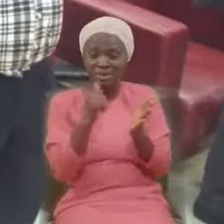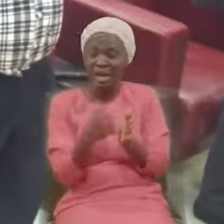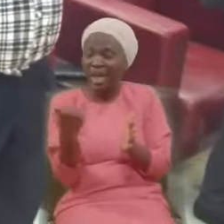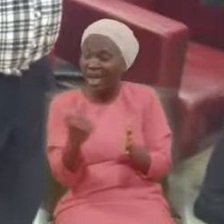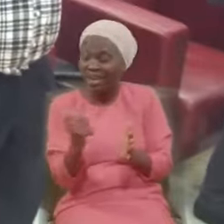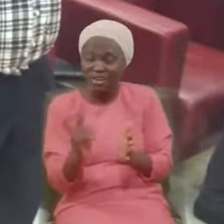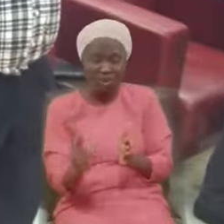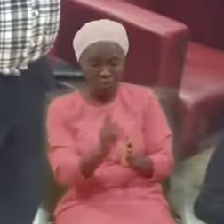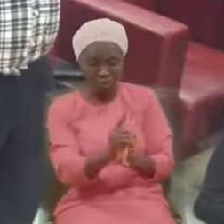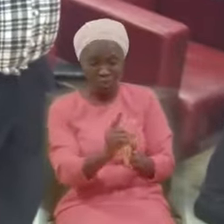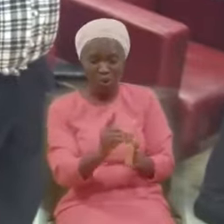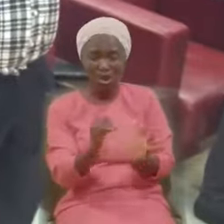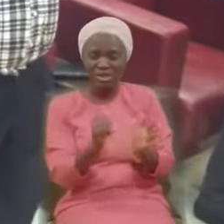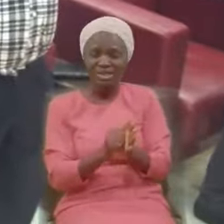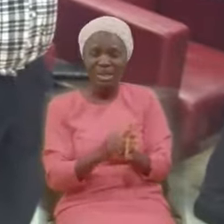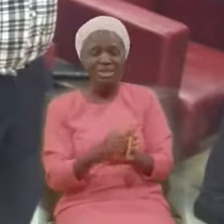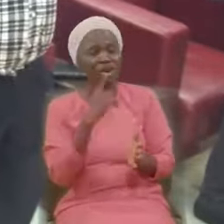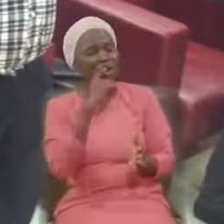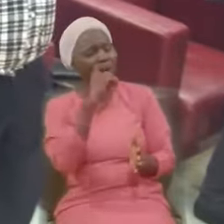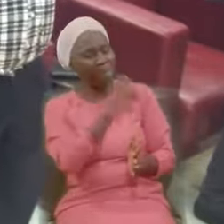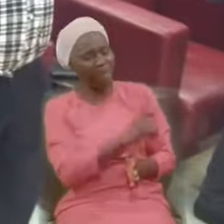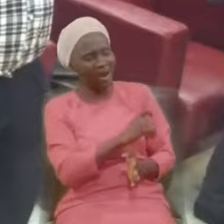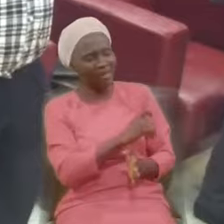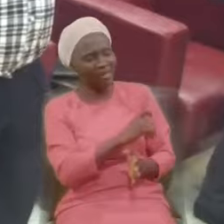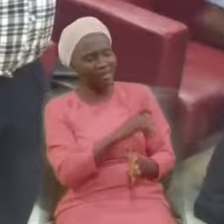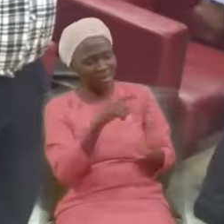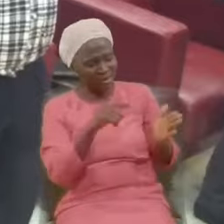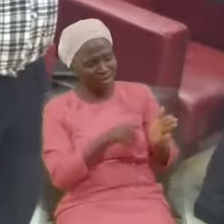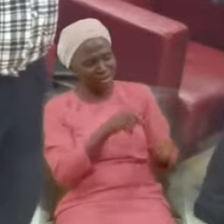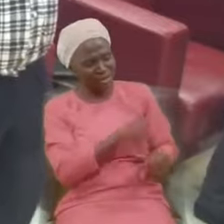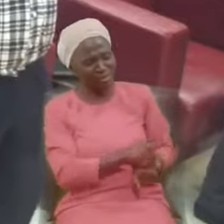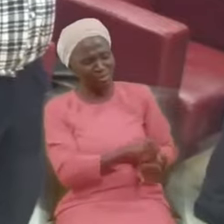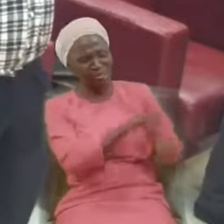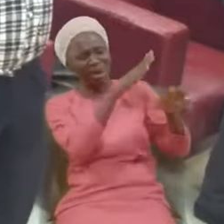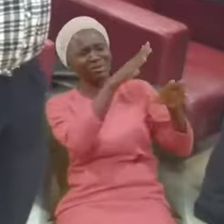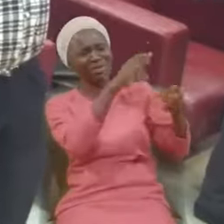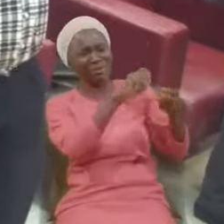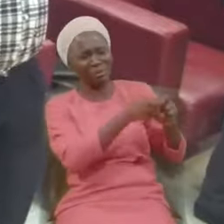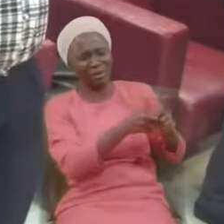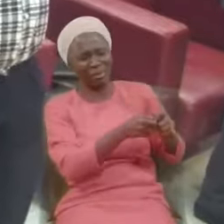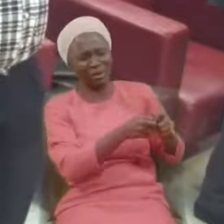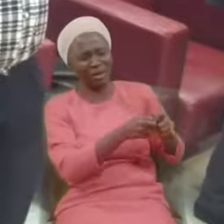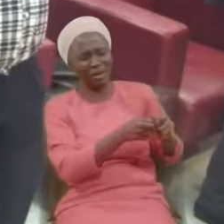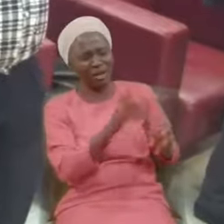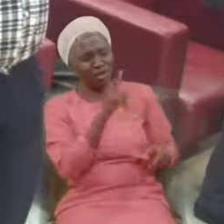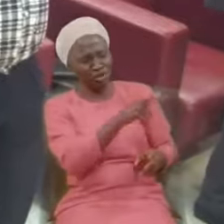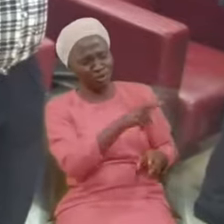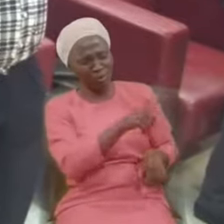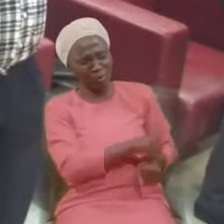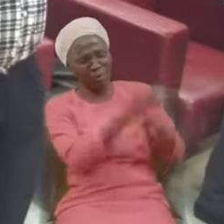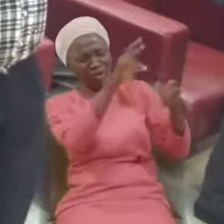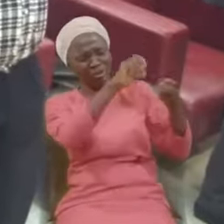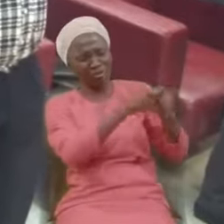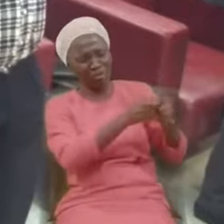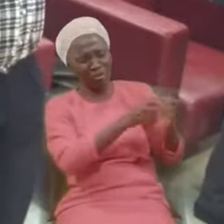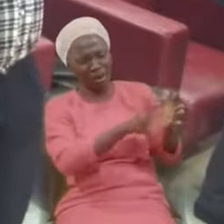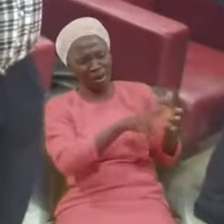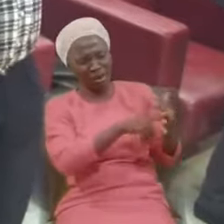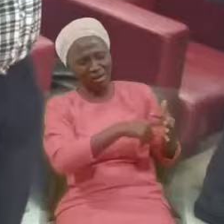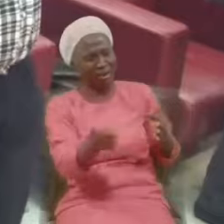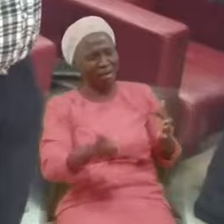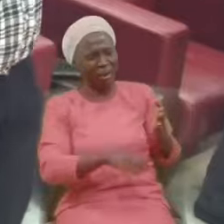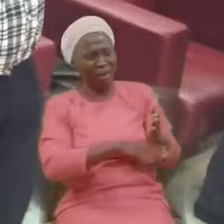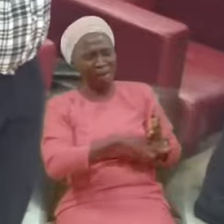Whosoever shall say unto this mountain, be thou removed, and be